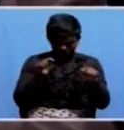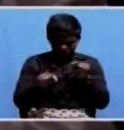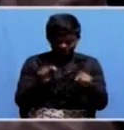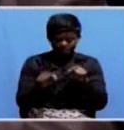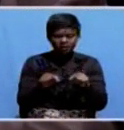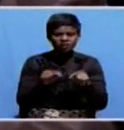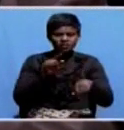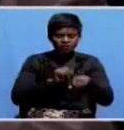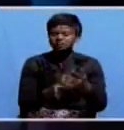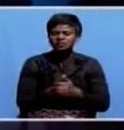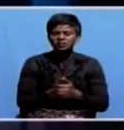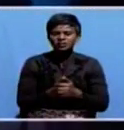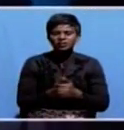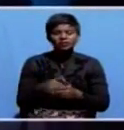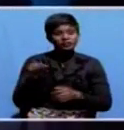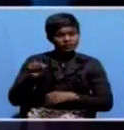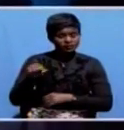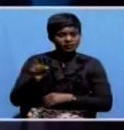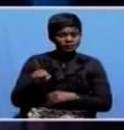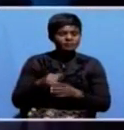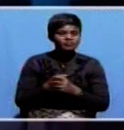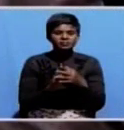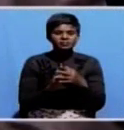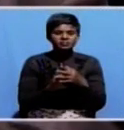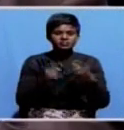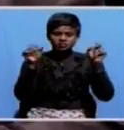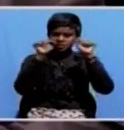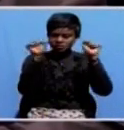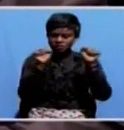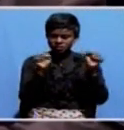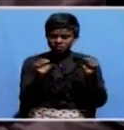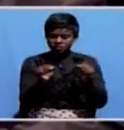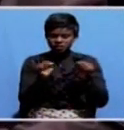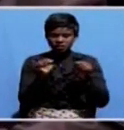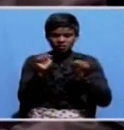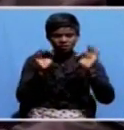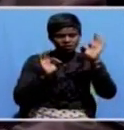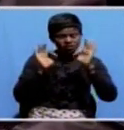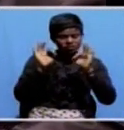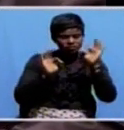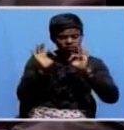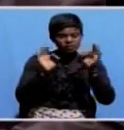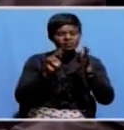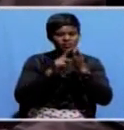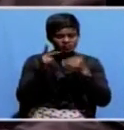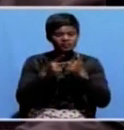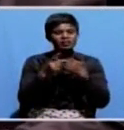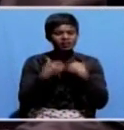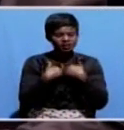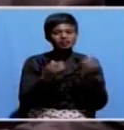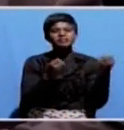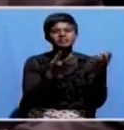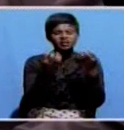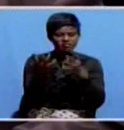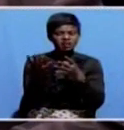he ascended to the presidency. The structural adjustment program had a lot of